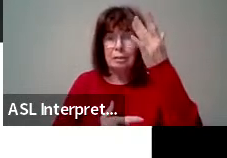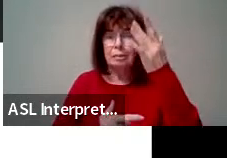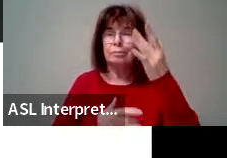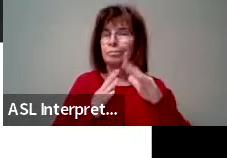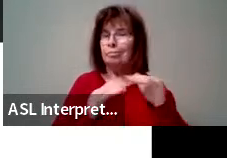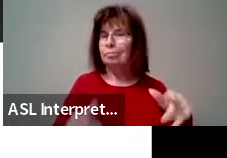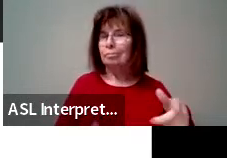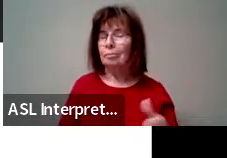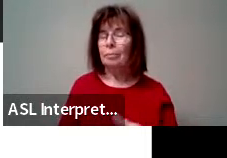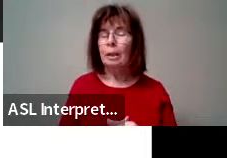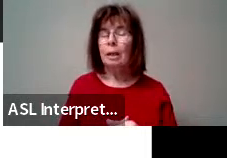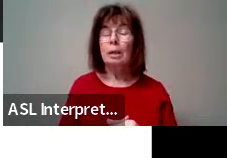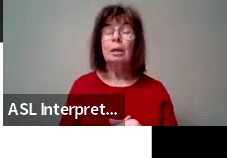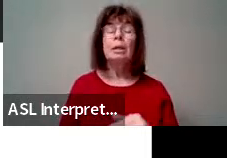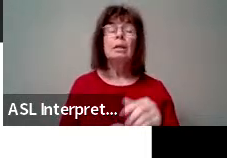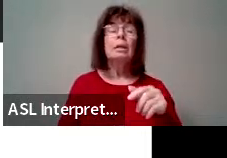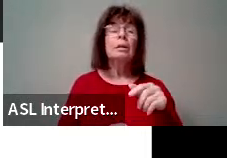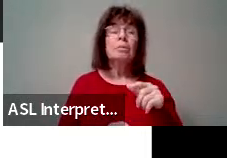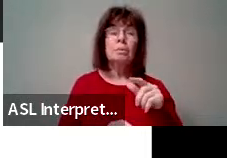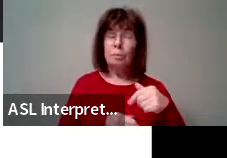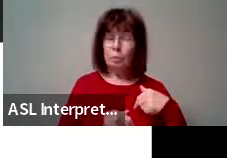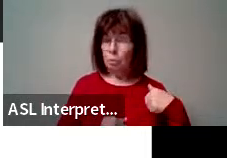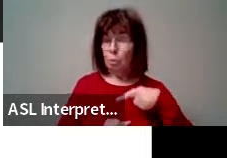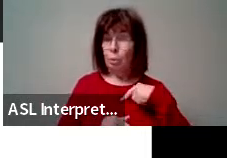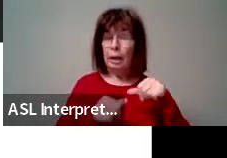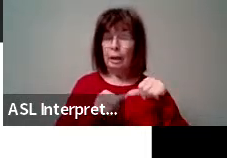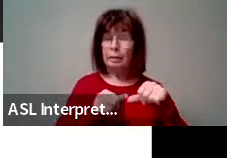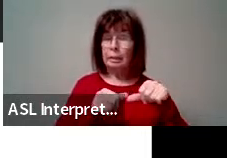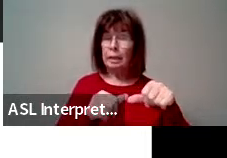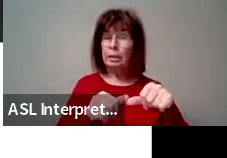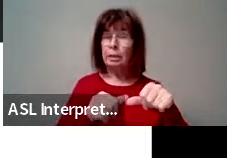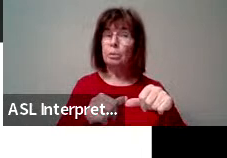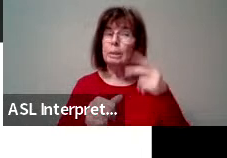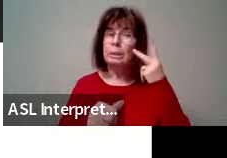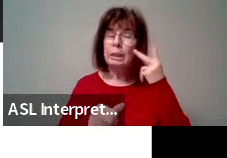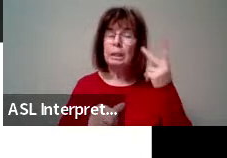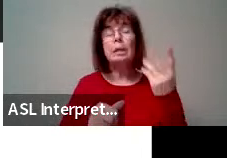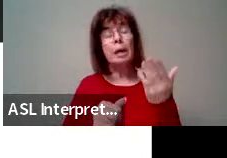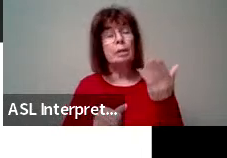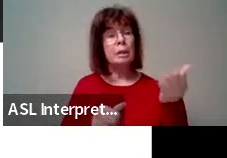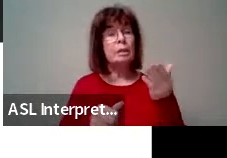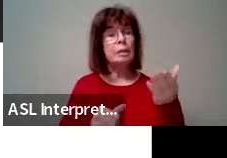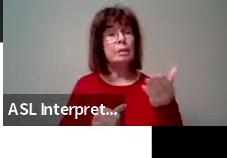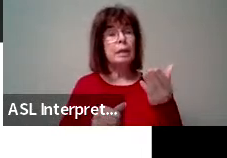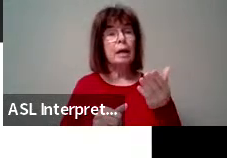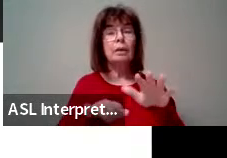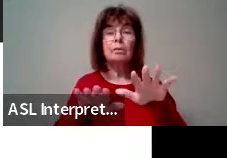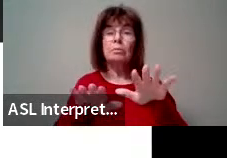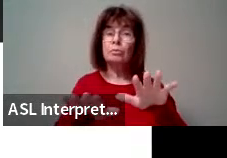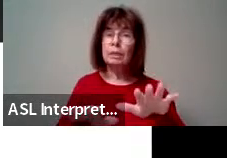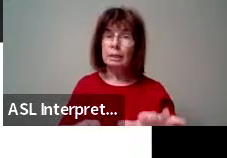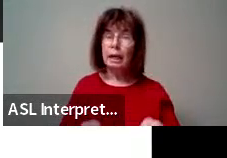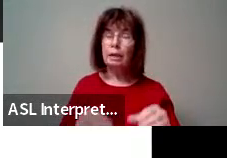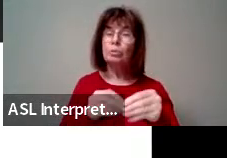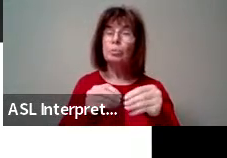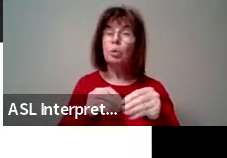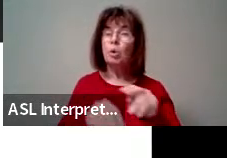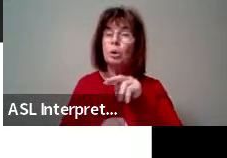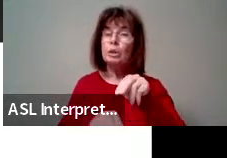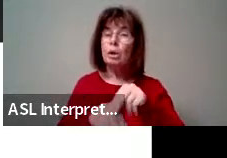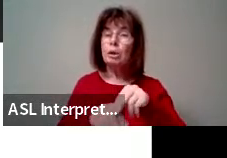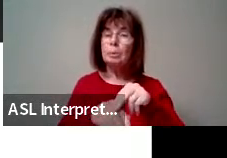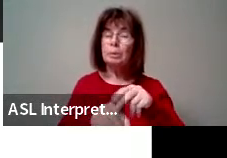As time has gone on, things have started to settle into a more normal public